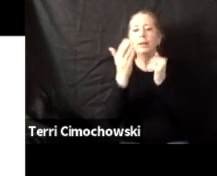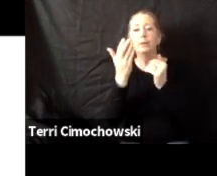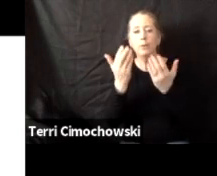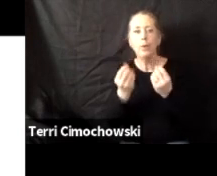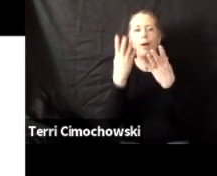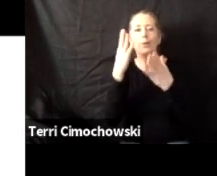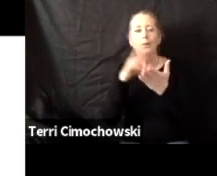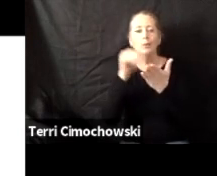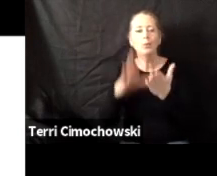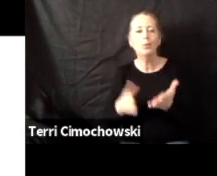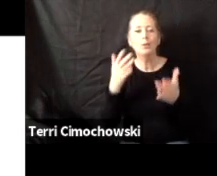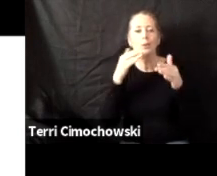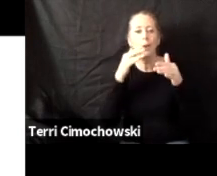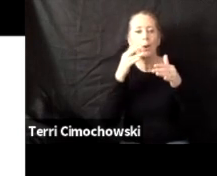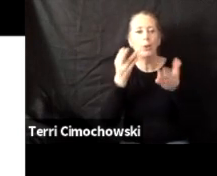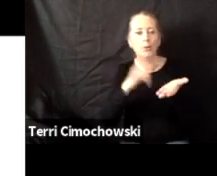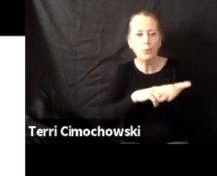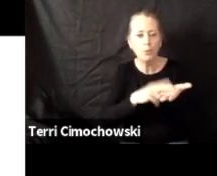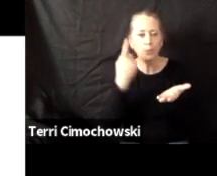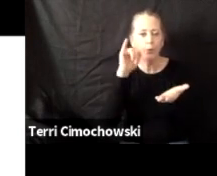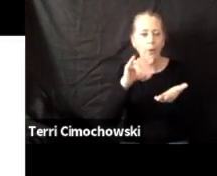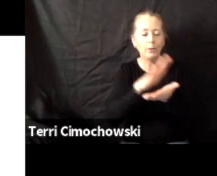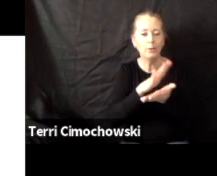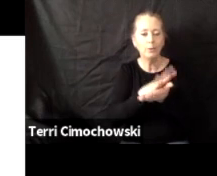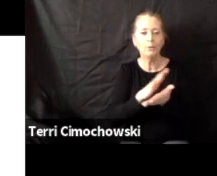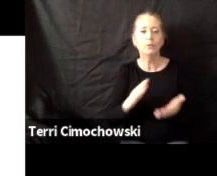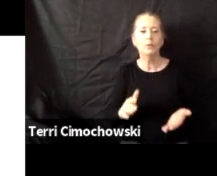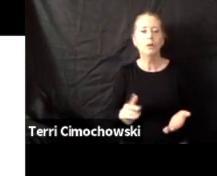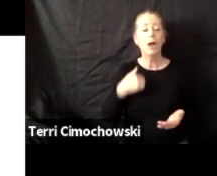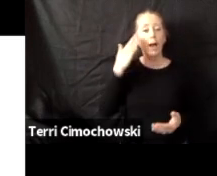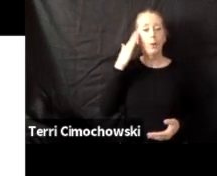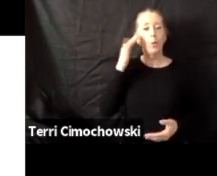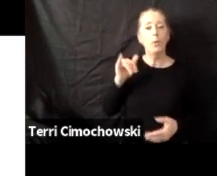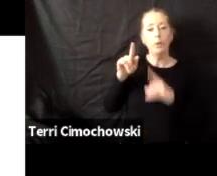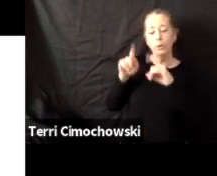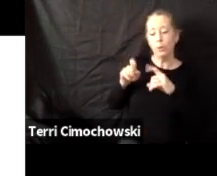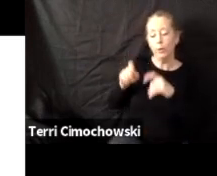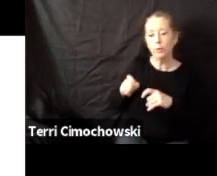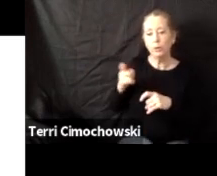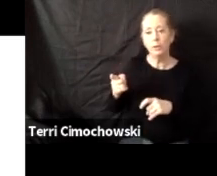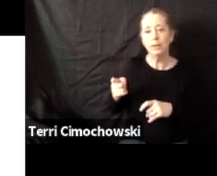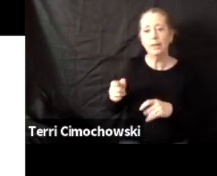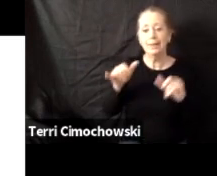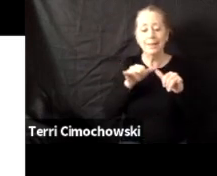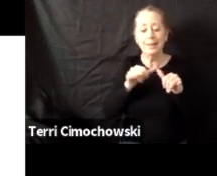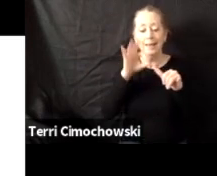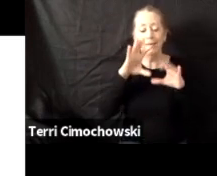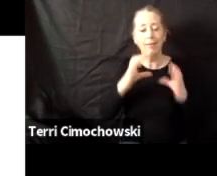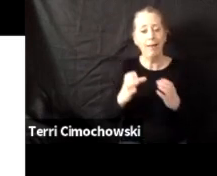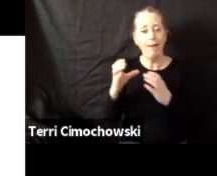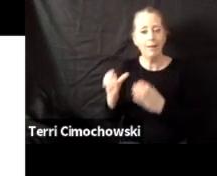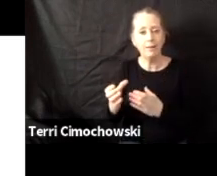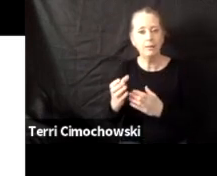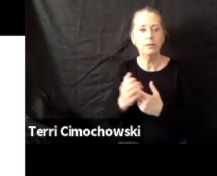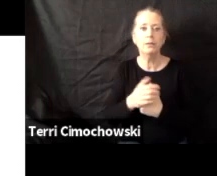students are enrolled. So I know that was a question there, is like sizes of classes that'll